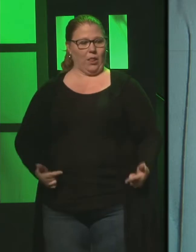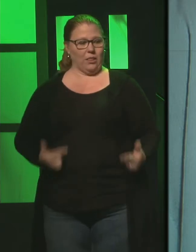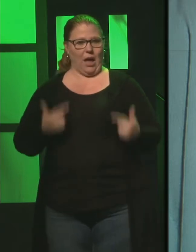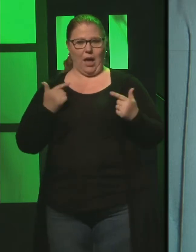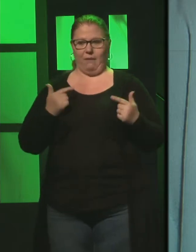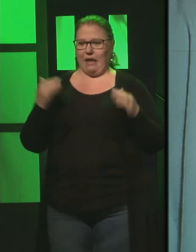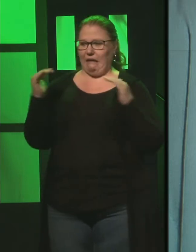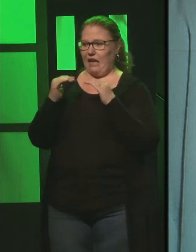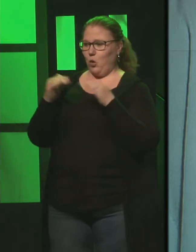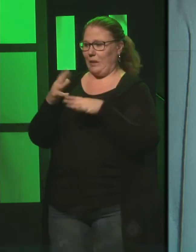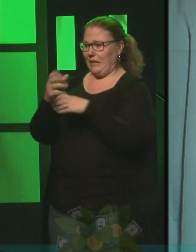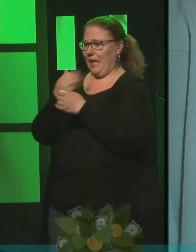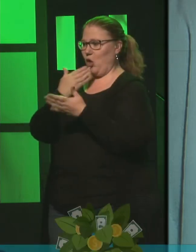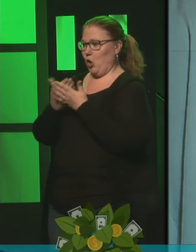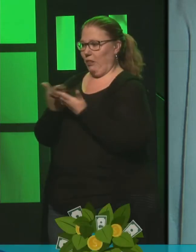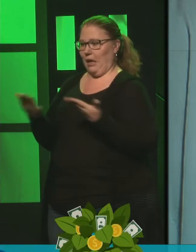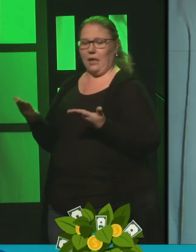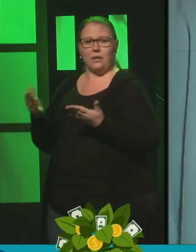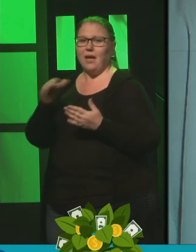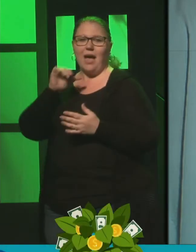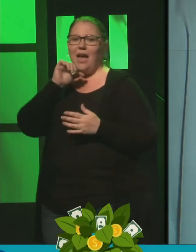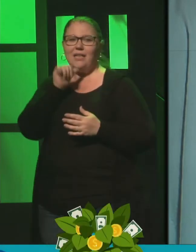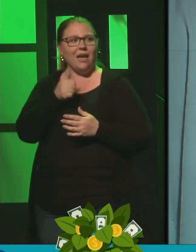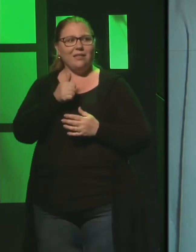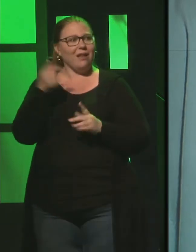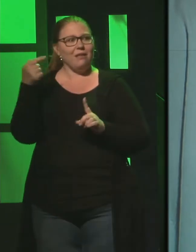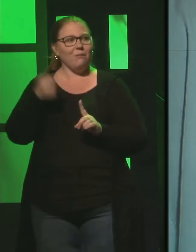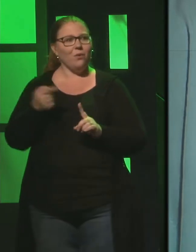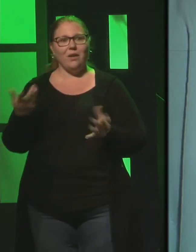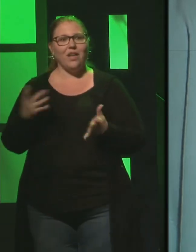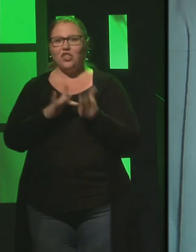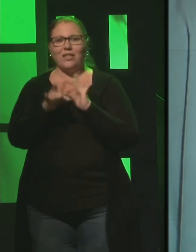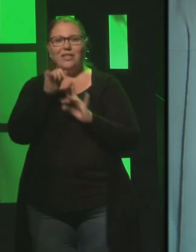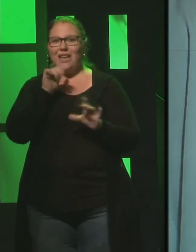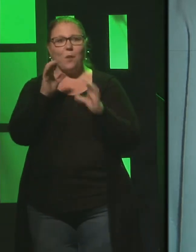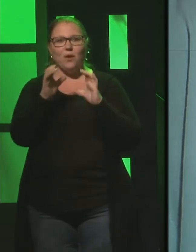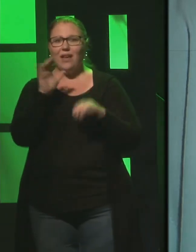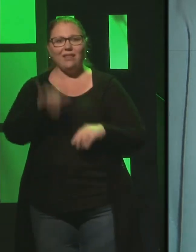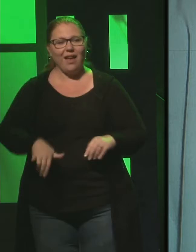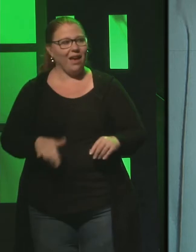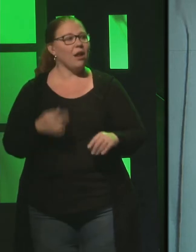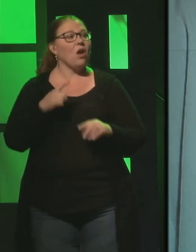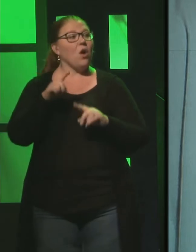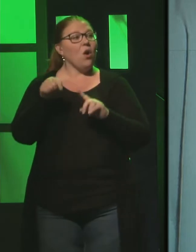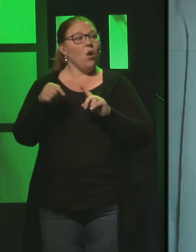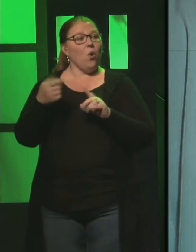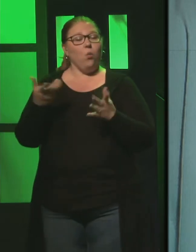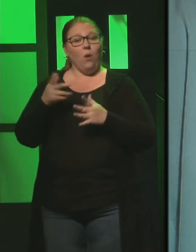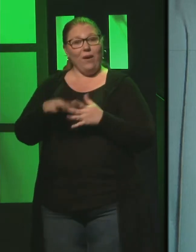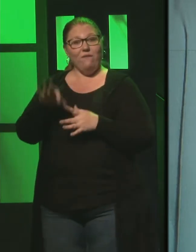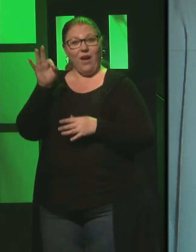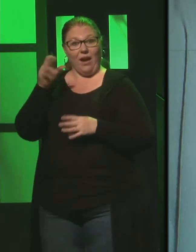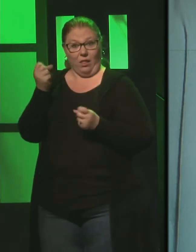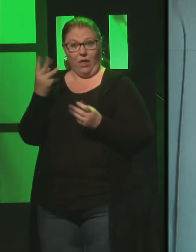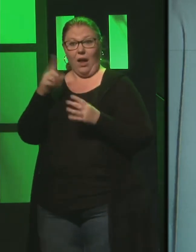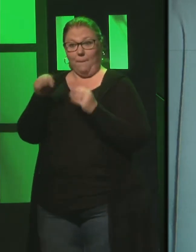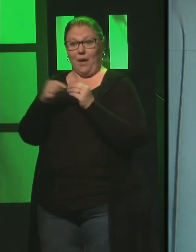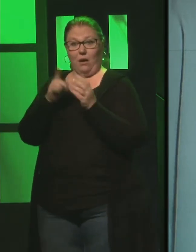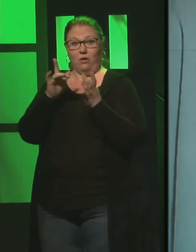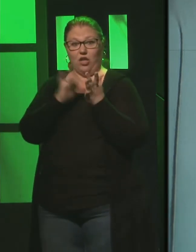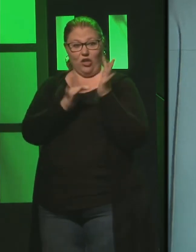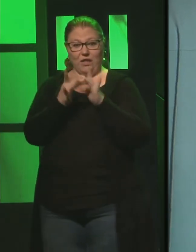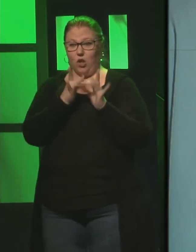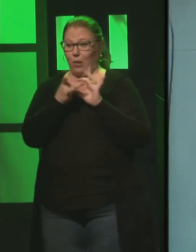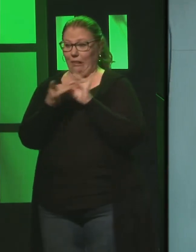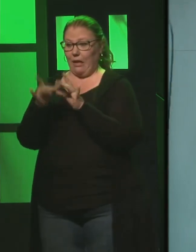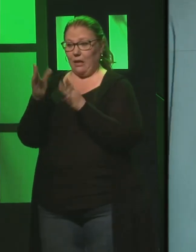good things, right? That doesn't seem to be what Jesus says to us. In fact, where we find out a lot about Jesus and money is this section